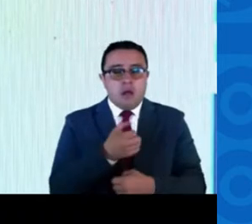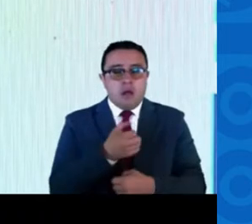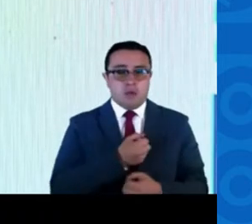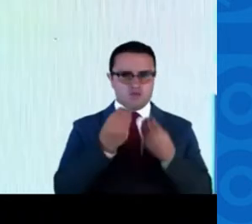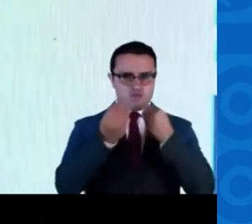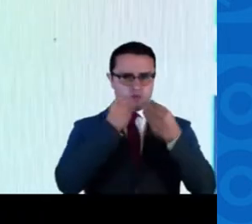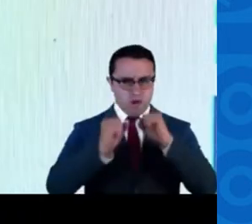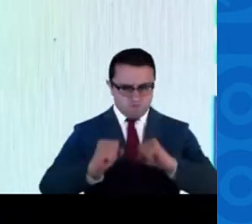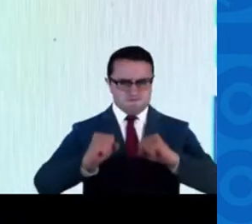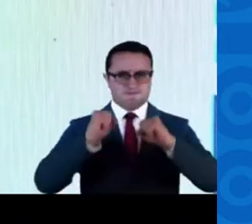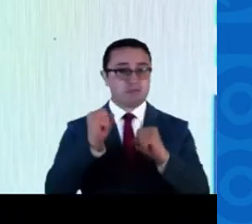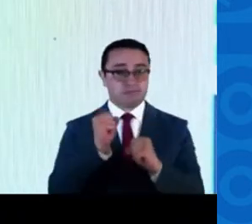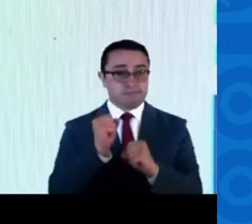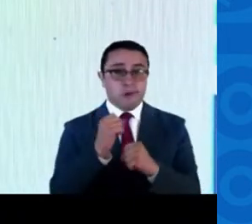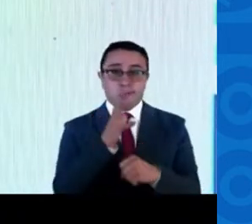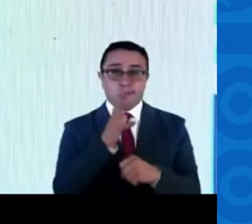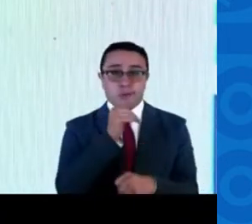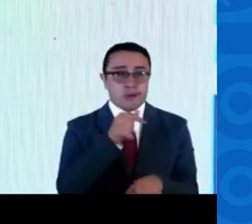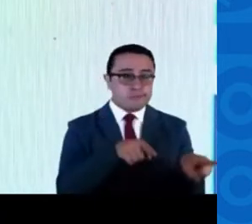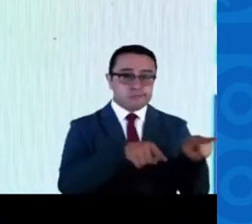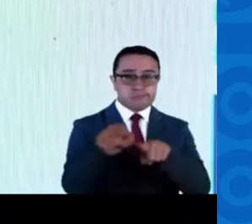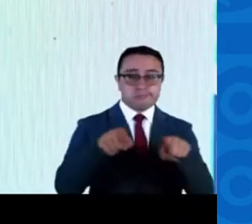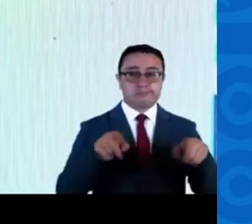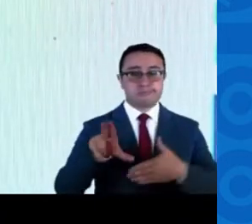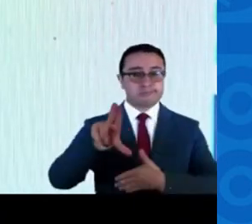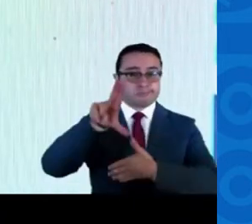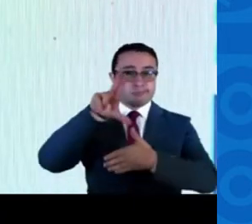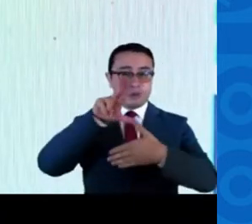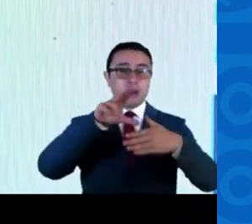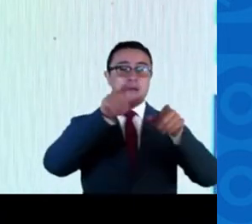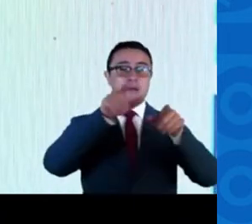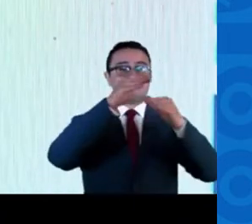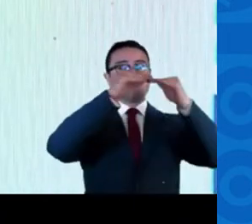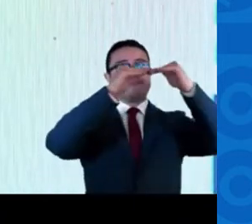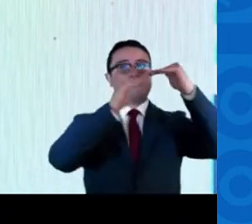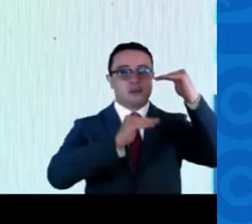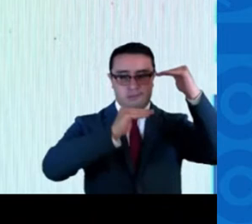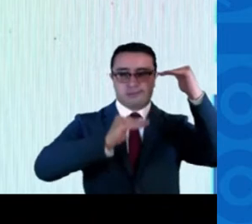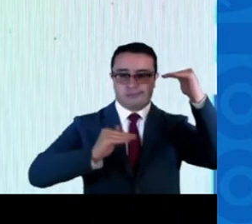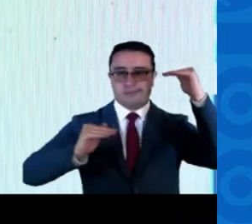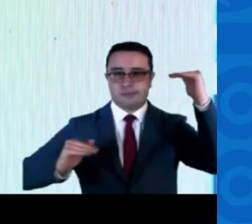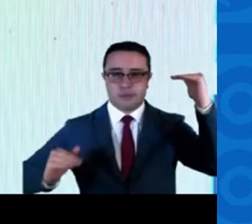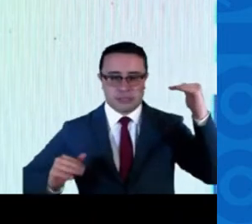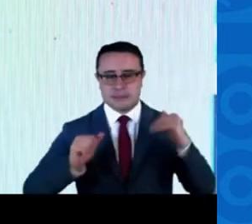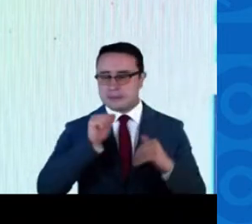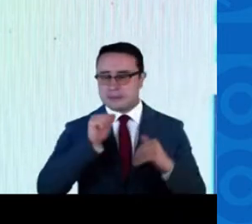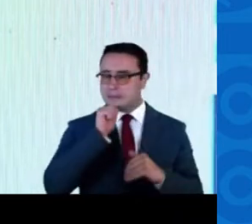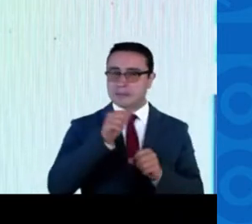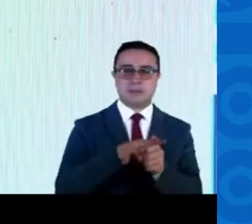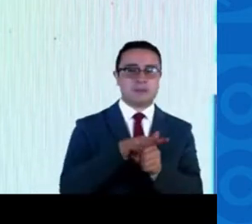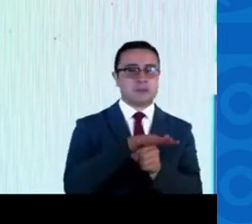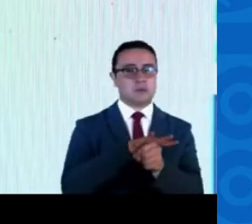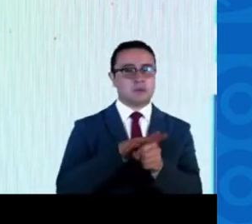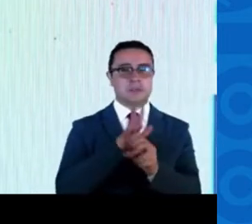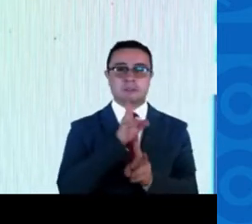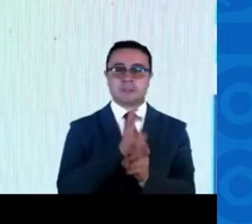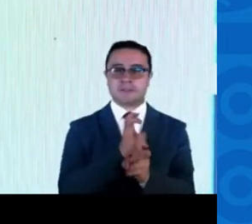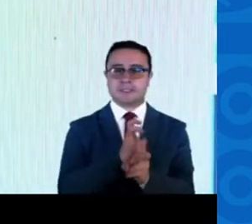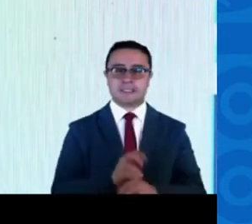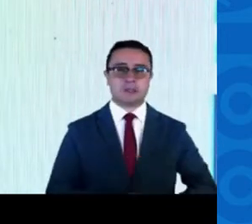and nutritional insecurity throughout the region, and deepening the gaps and generating